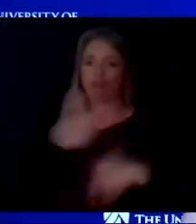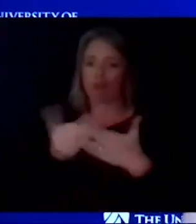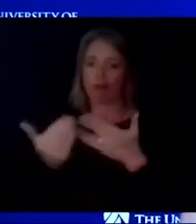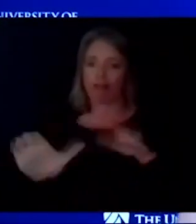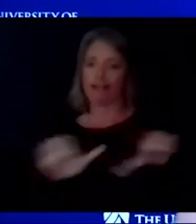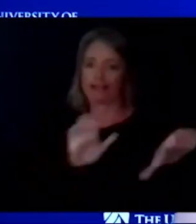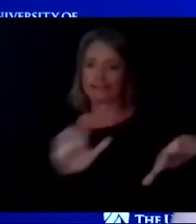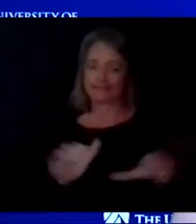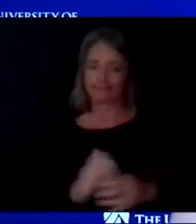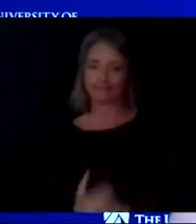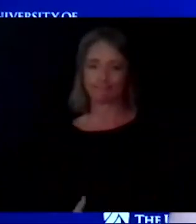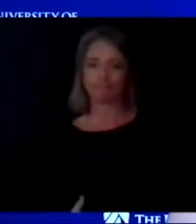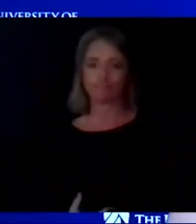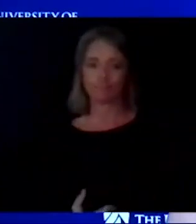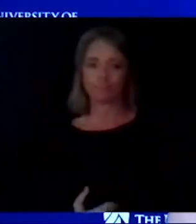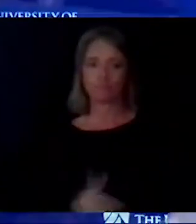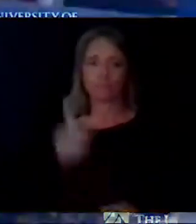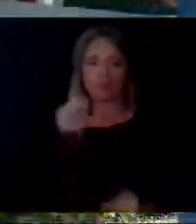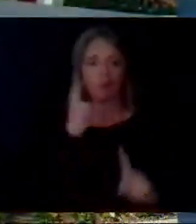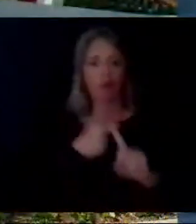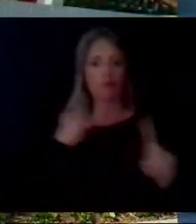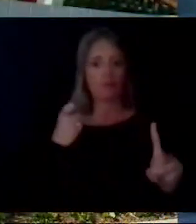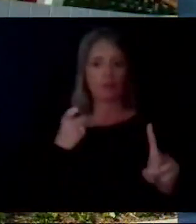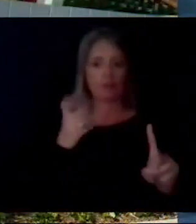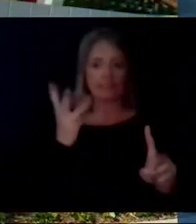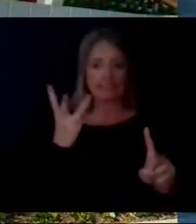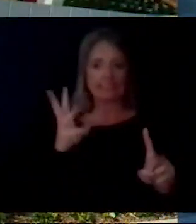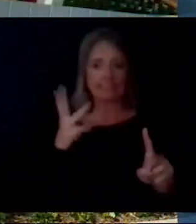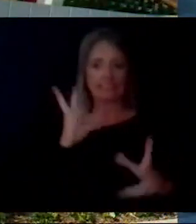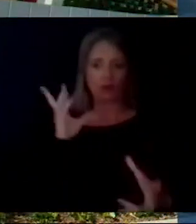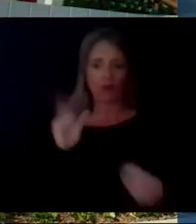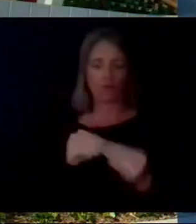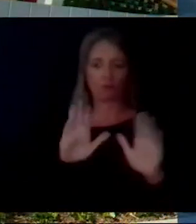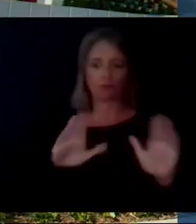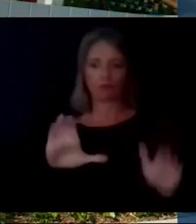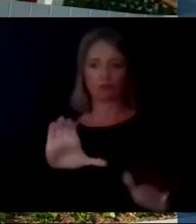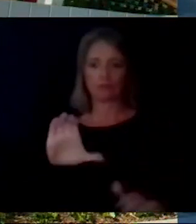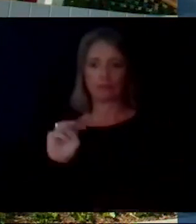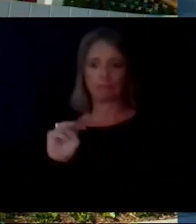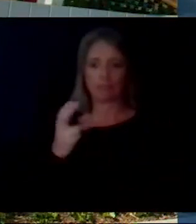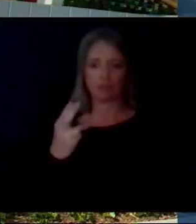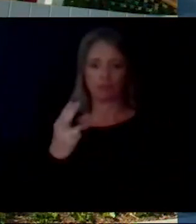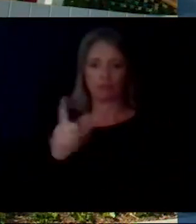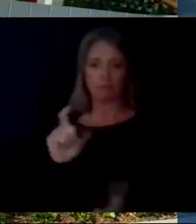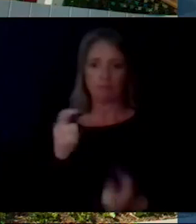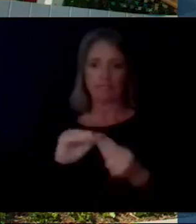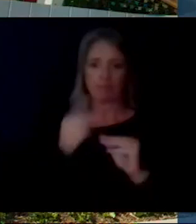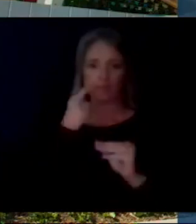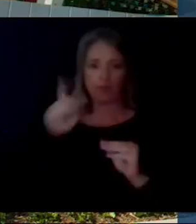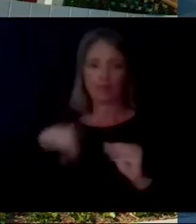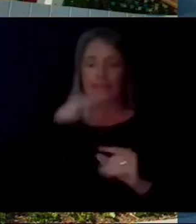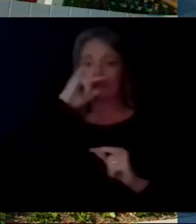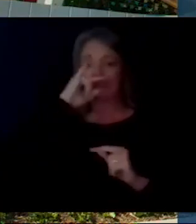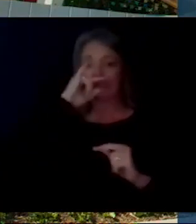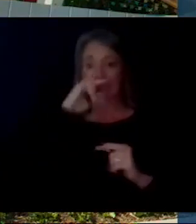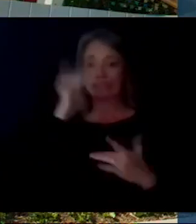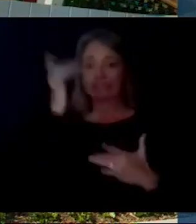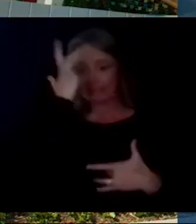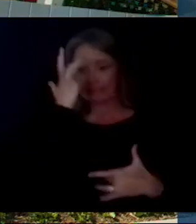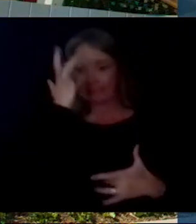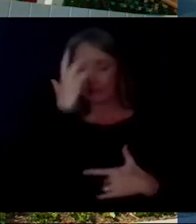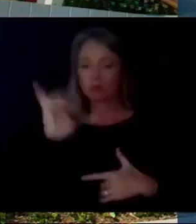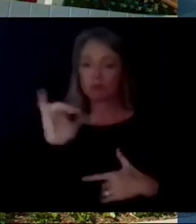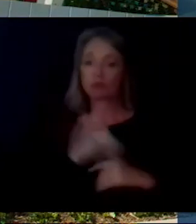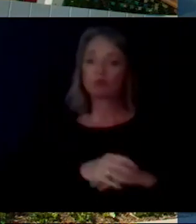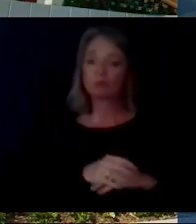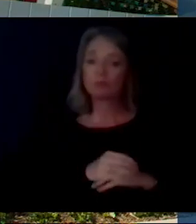numbers from children still really high, 16 overall, which is a big number for them. And once again, showing that kids are getting sick, so bad idea to not